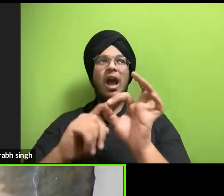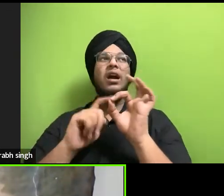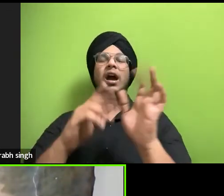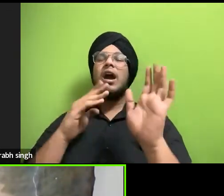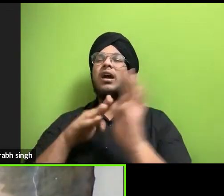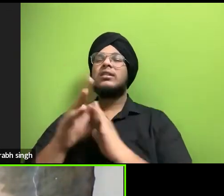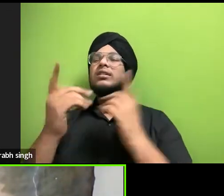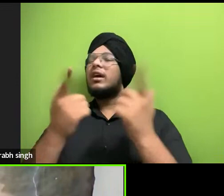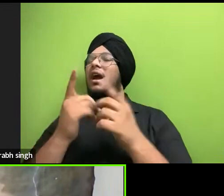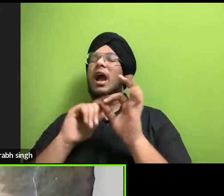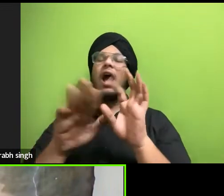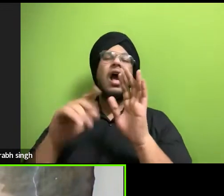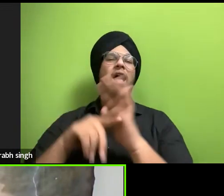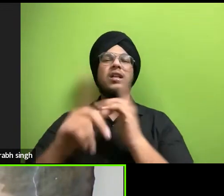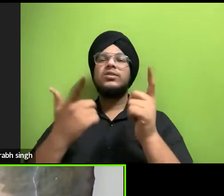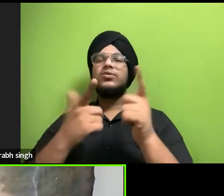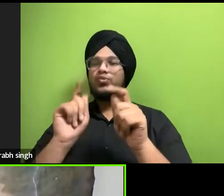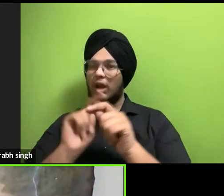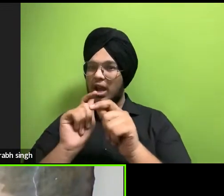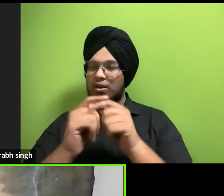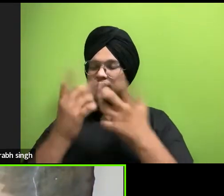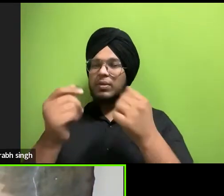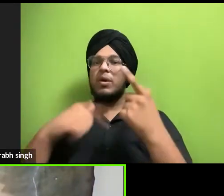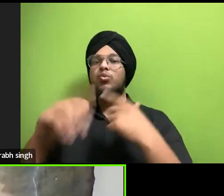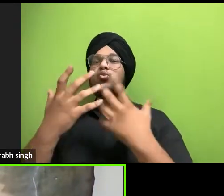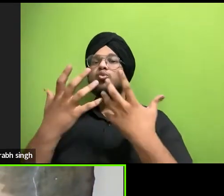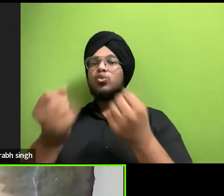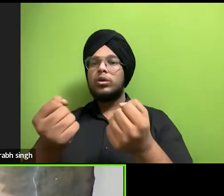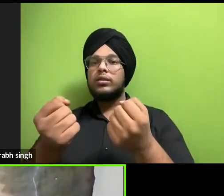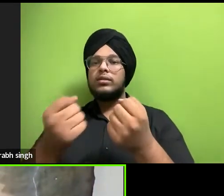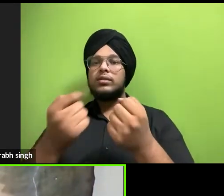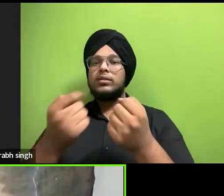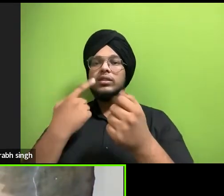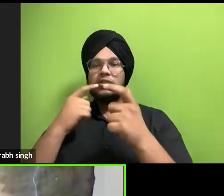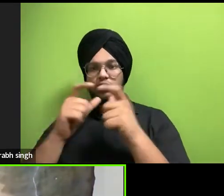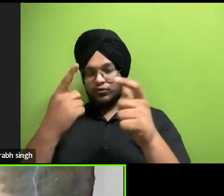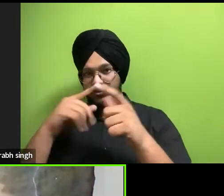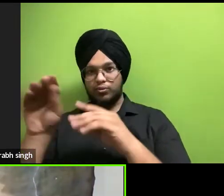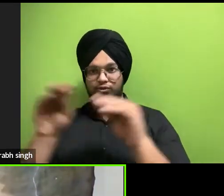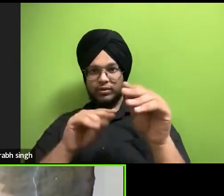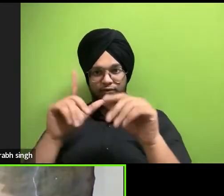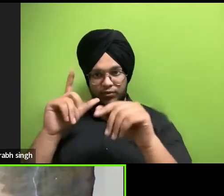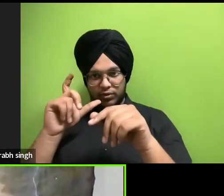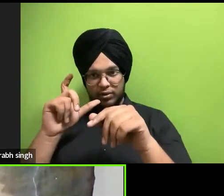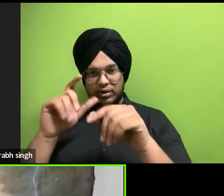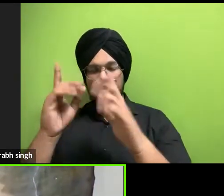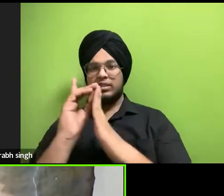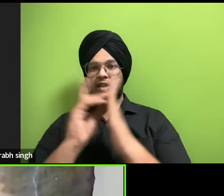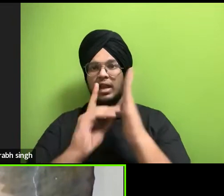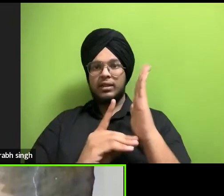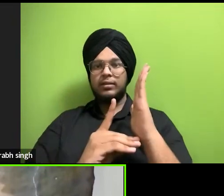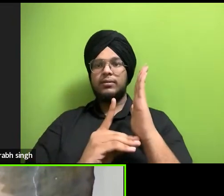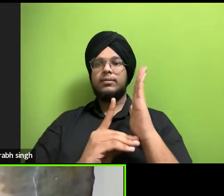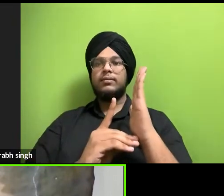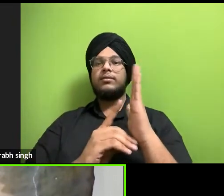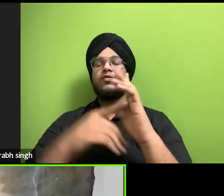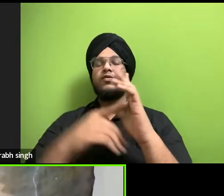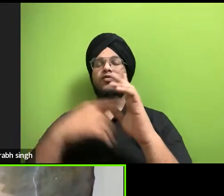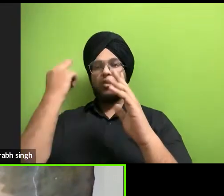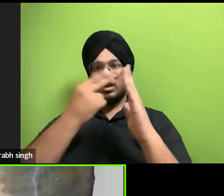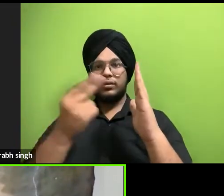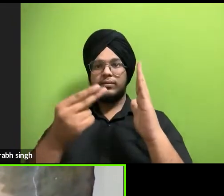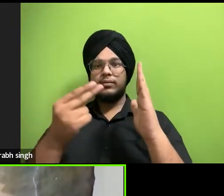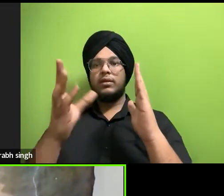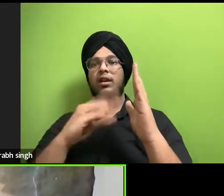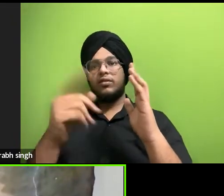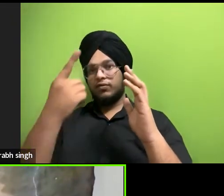institution do you want? And people wanted an institution for moving image, for design, for art, and